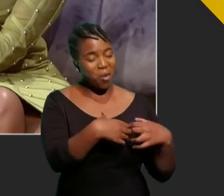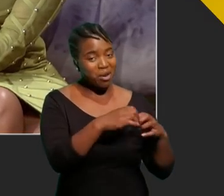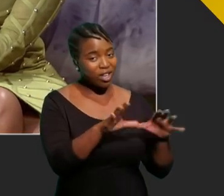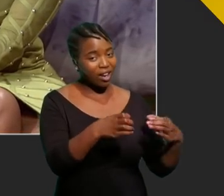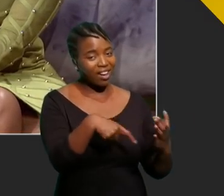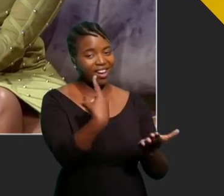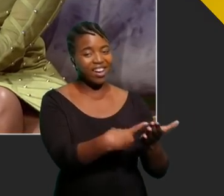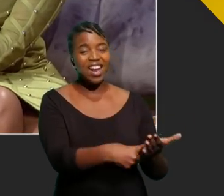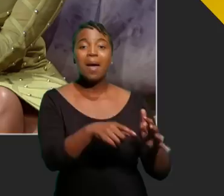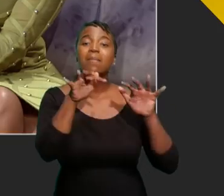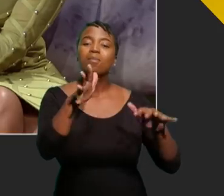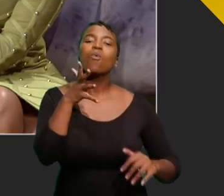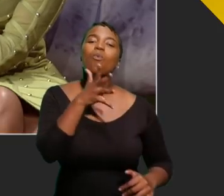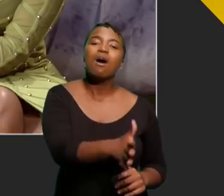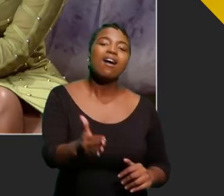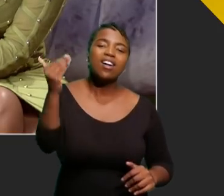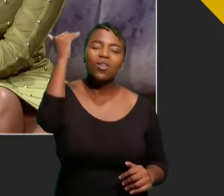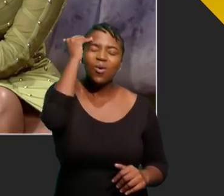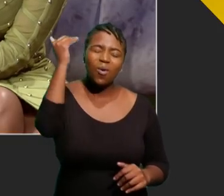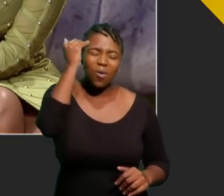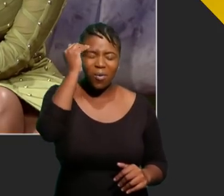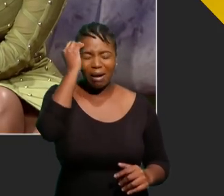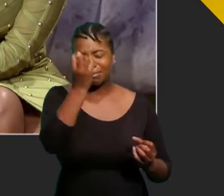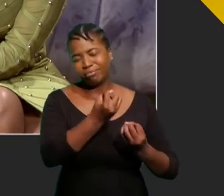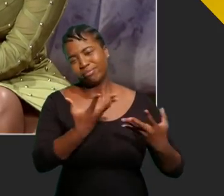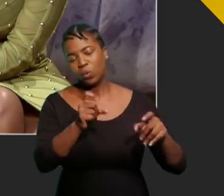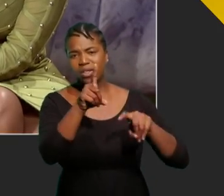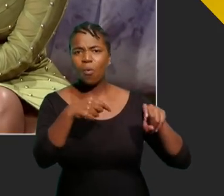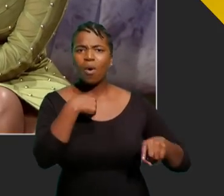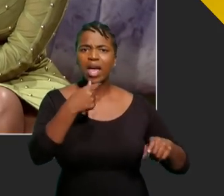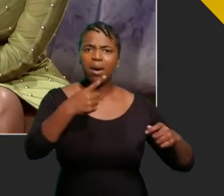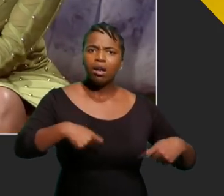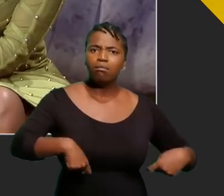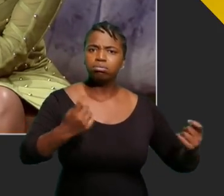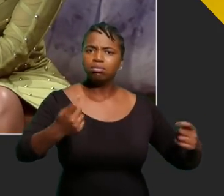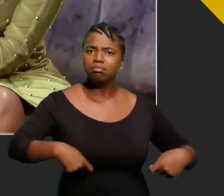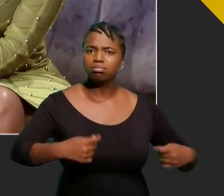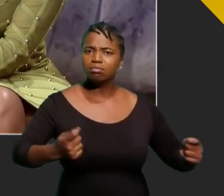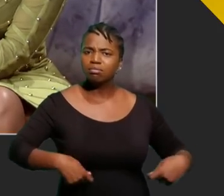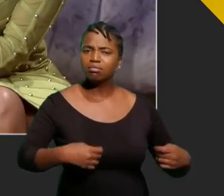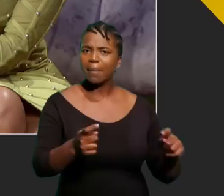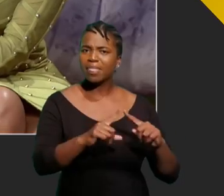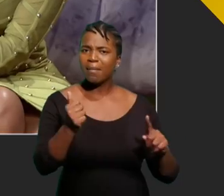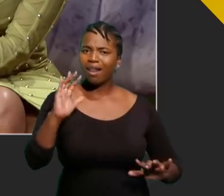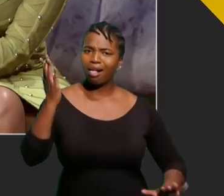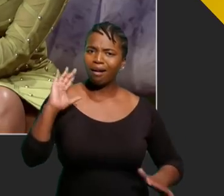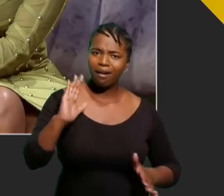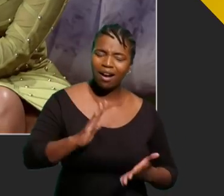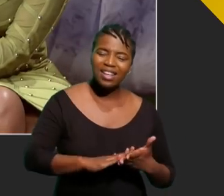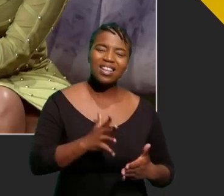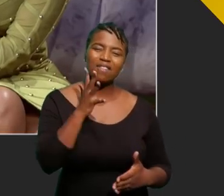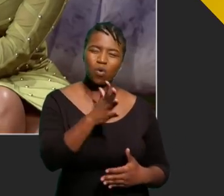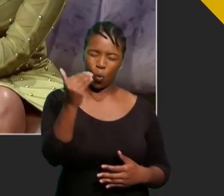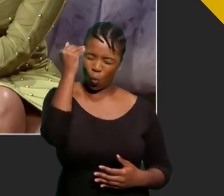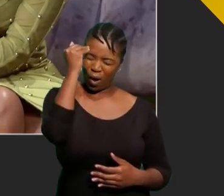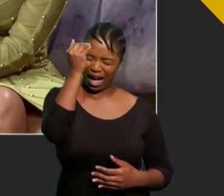inquiry. But ra botsi isa rune as baswa re reneng because ra bona tshelete ya fela ya batho ba South Africa. So we need to get a better understanding